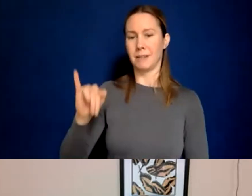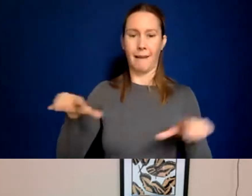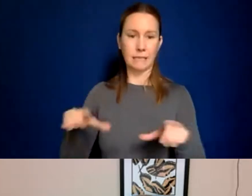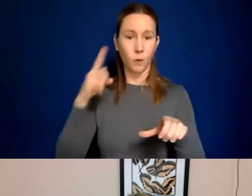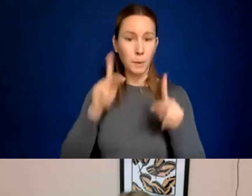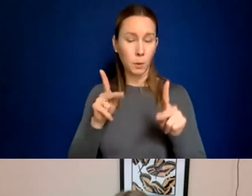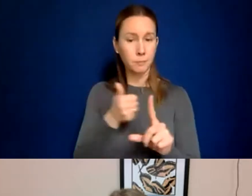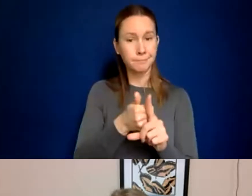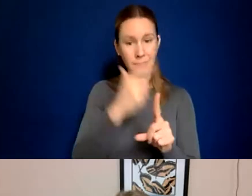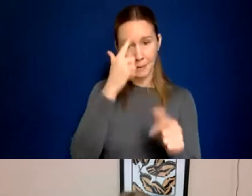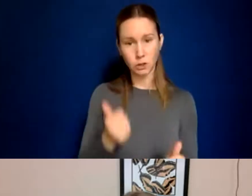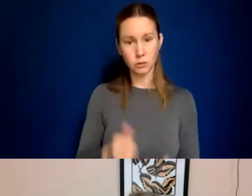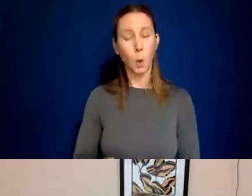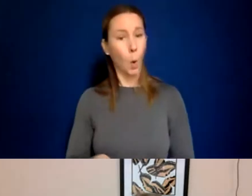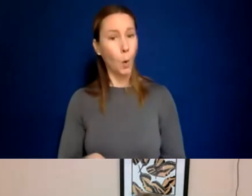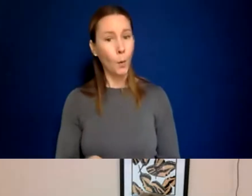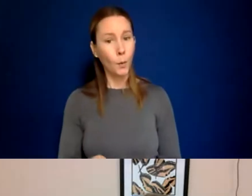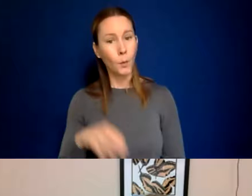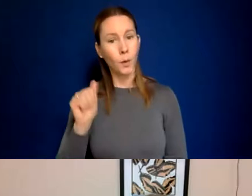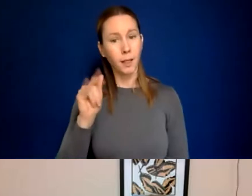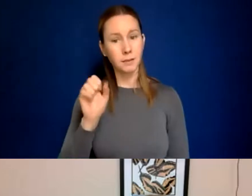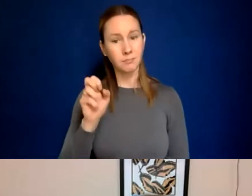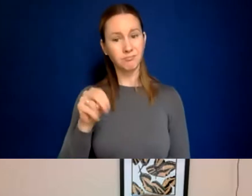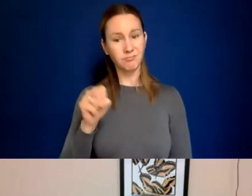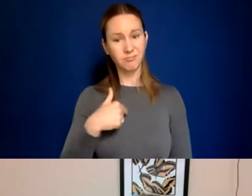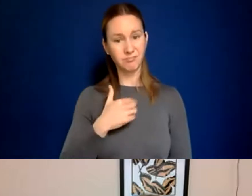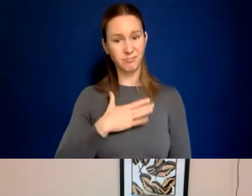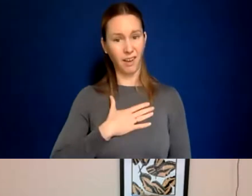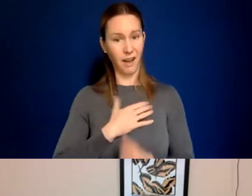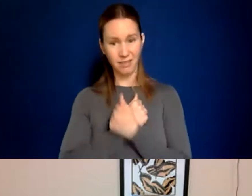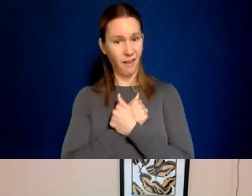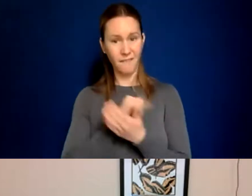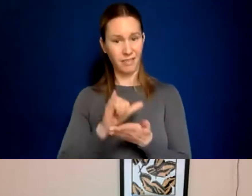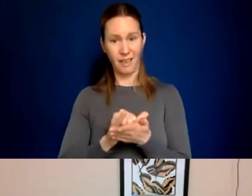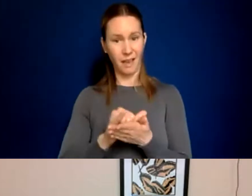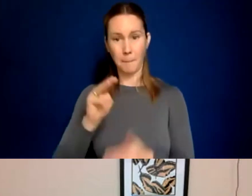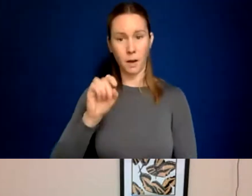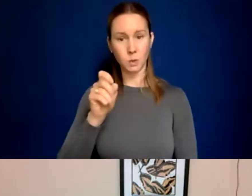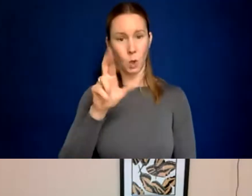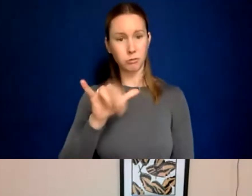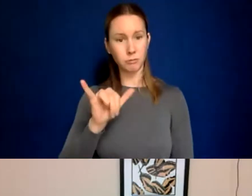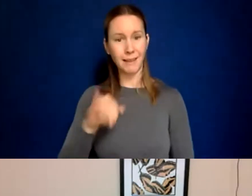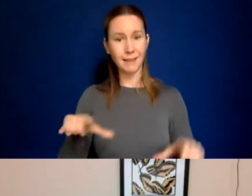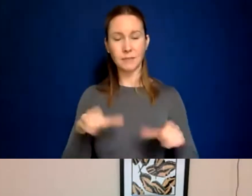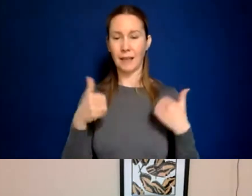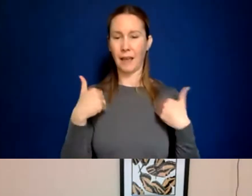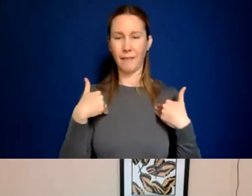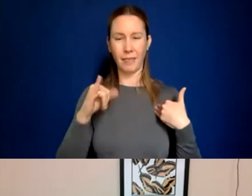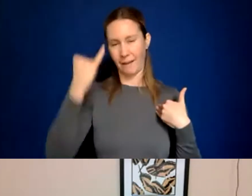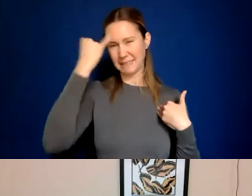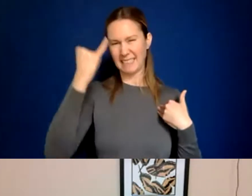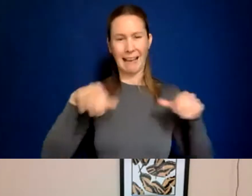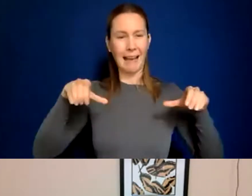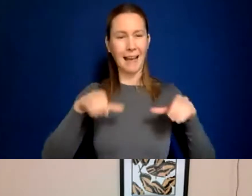Yeah, I love Montessori activities for dementia. There's that whole act of purpose, which has come up before,